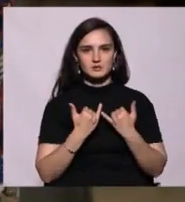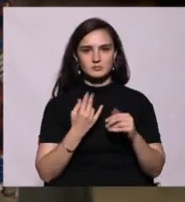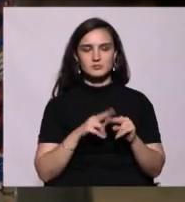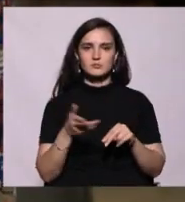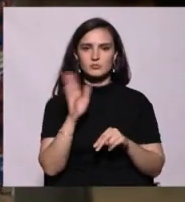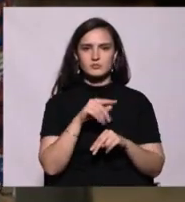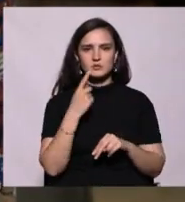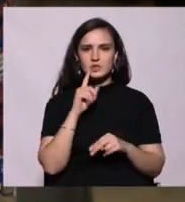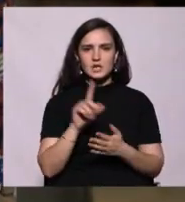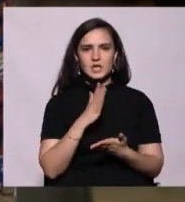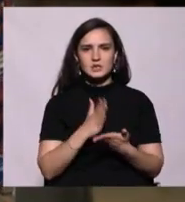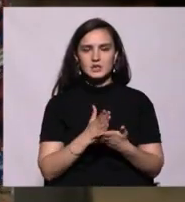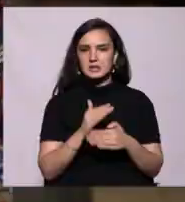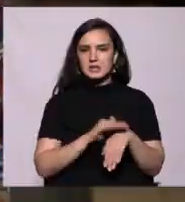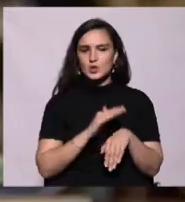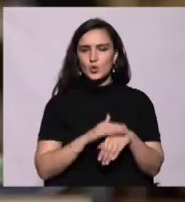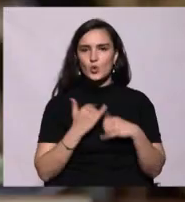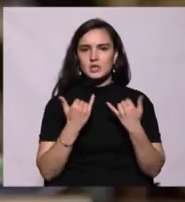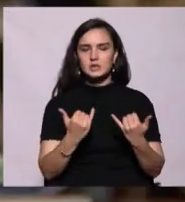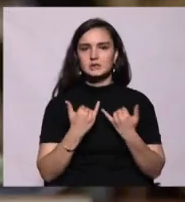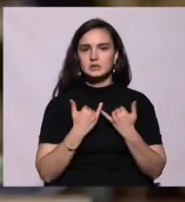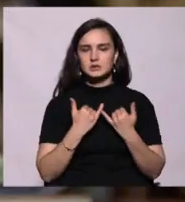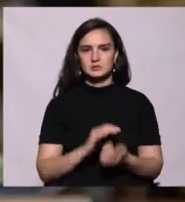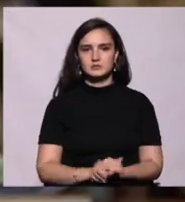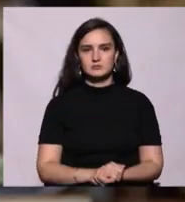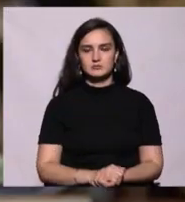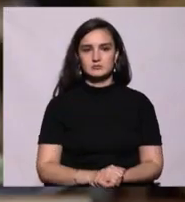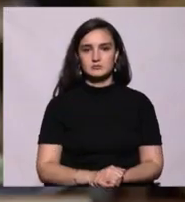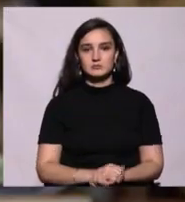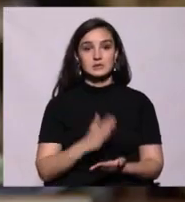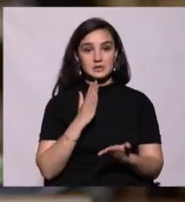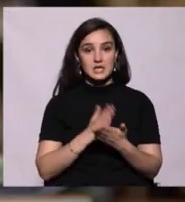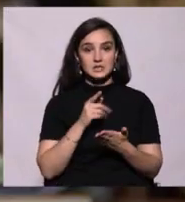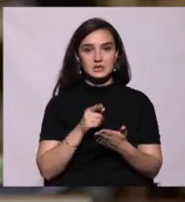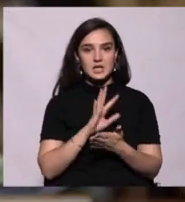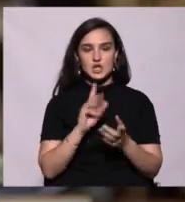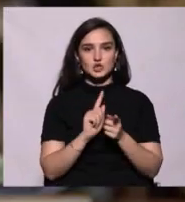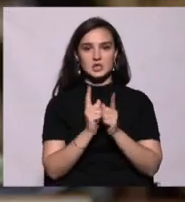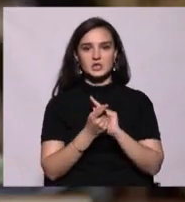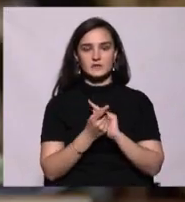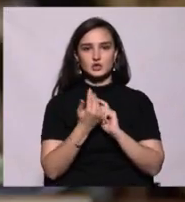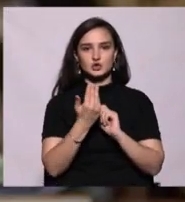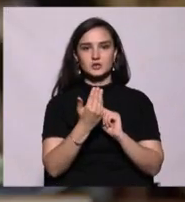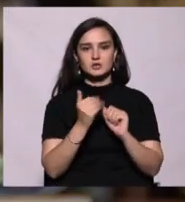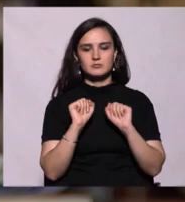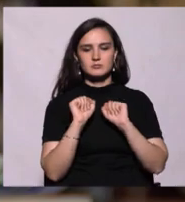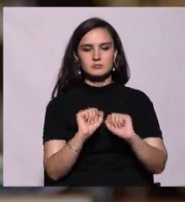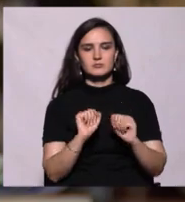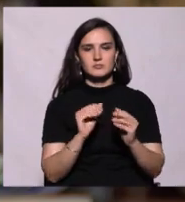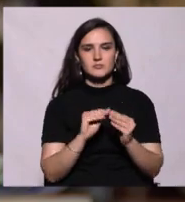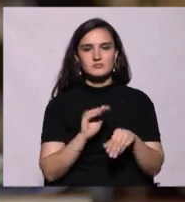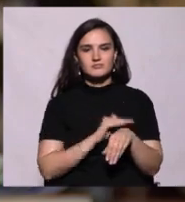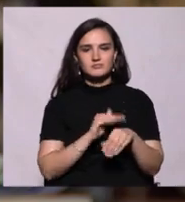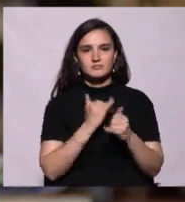let's find out what is loyalty. Loyalty is generally not changing in your support of friends